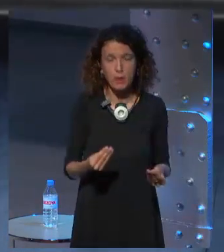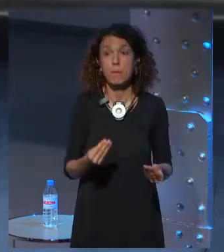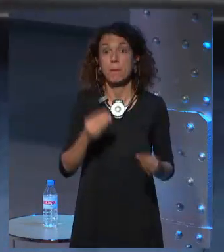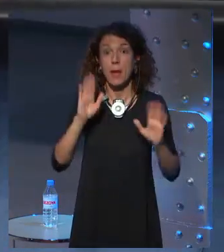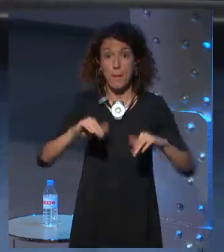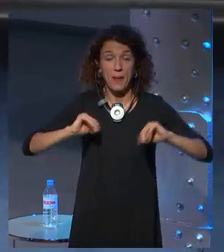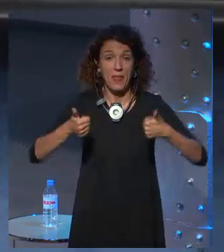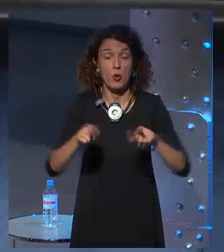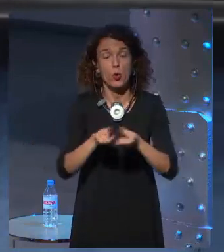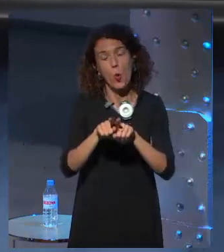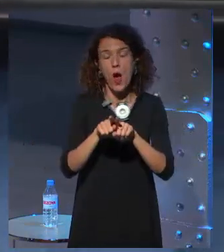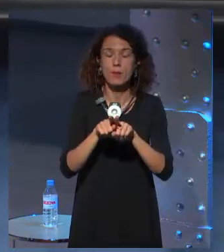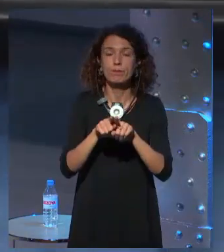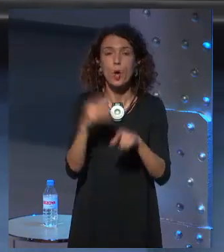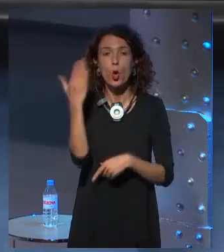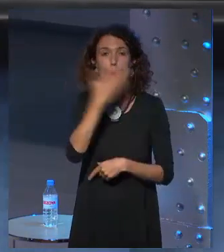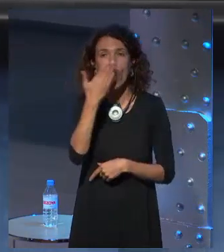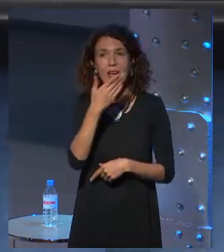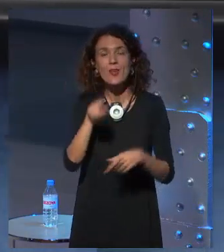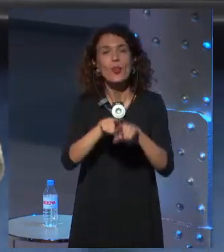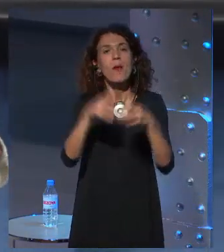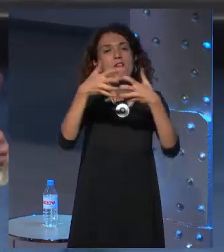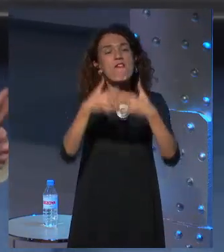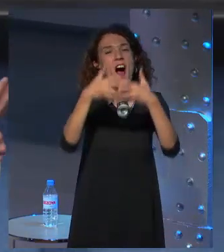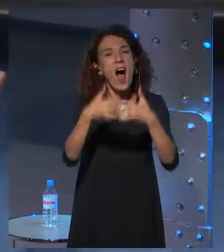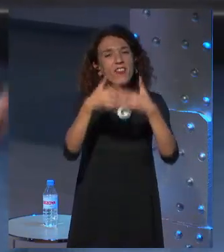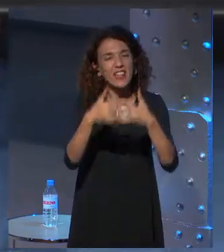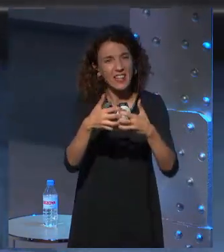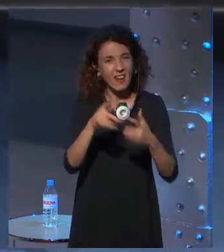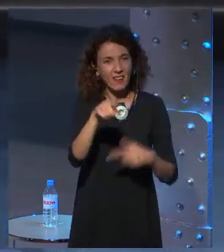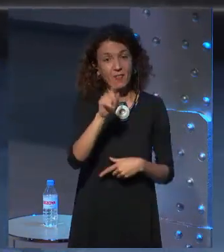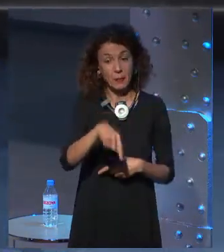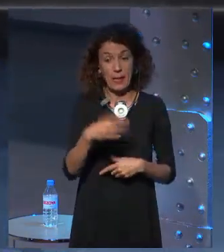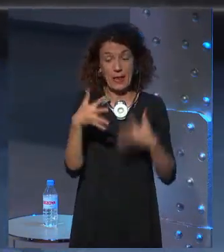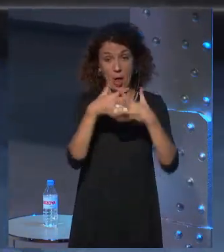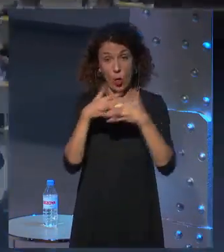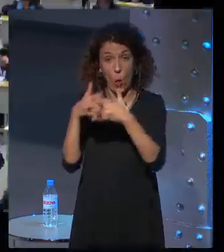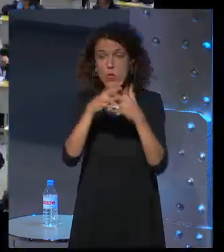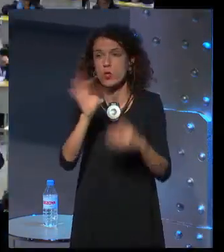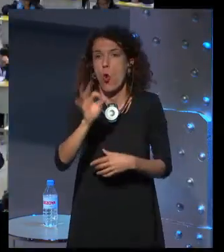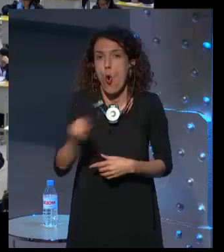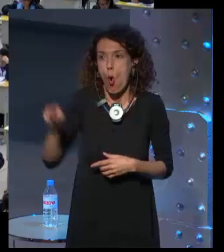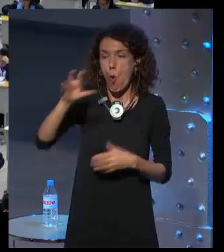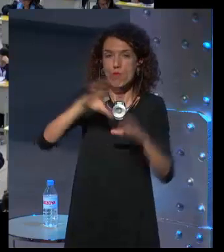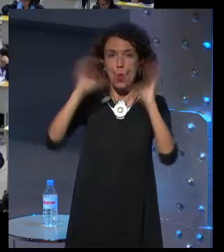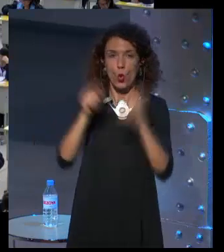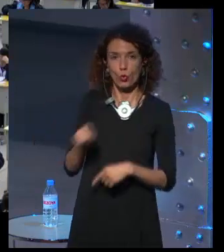factories. Whether it's here, the United States, or across the world, this is a classroom in China.